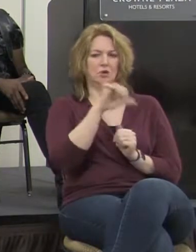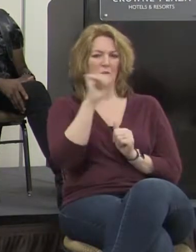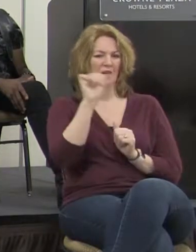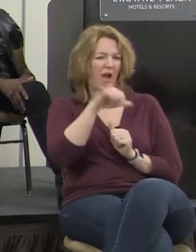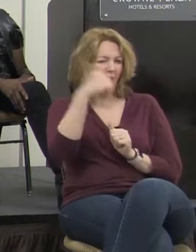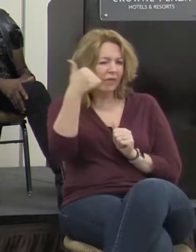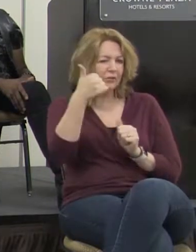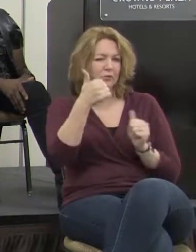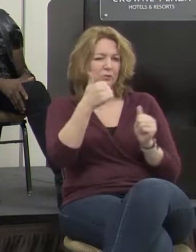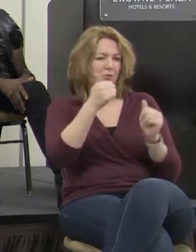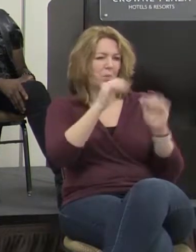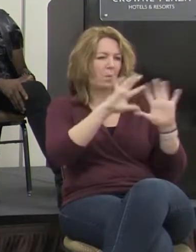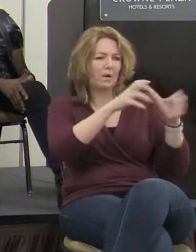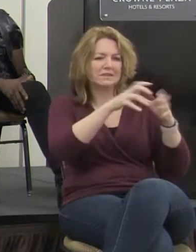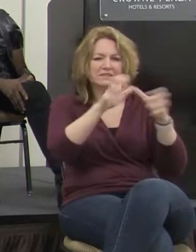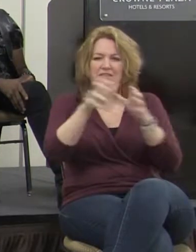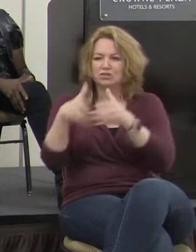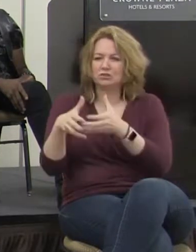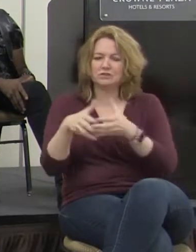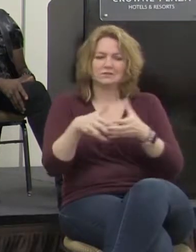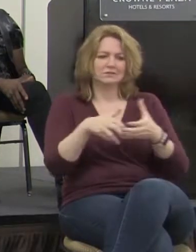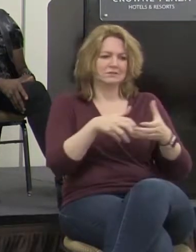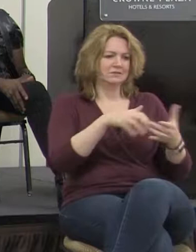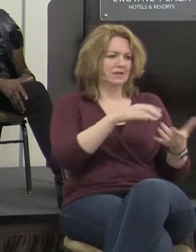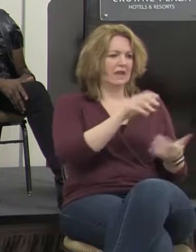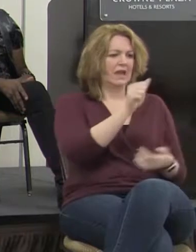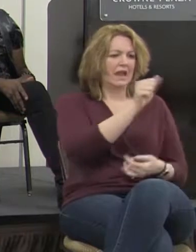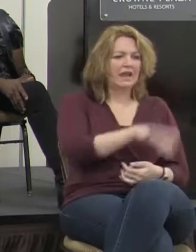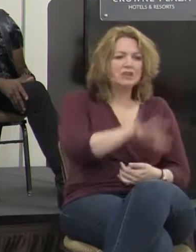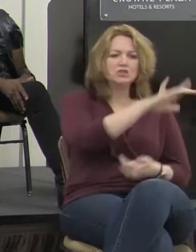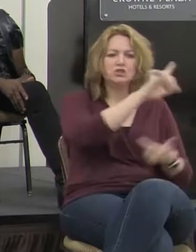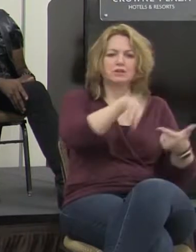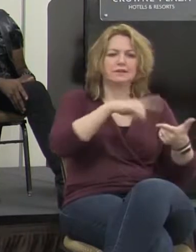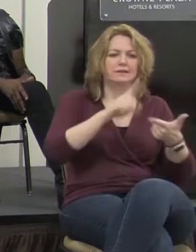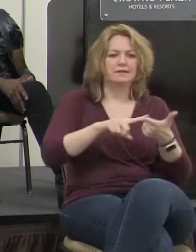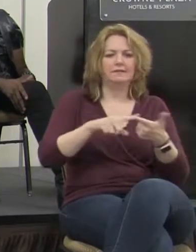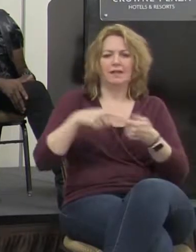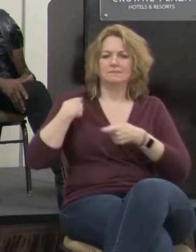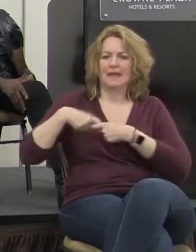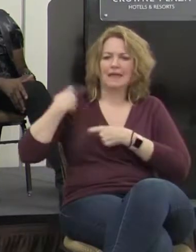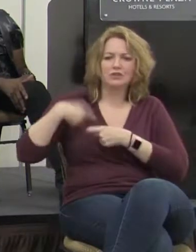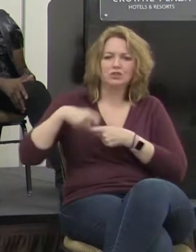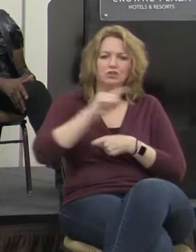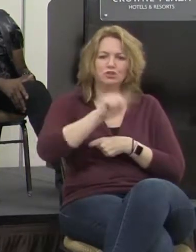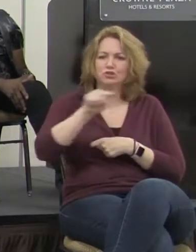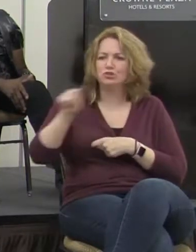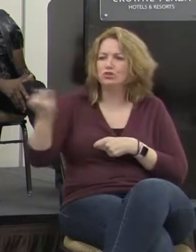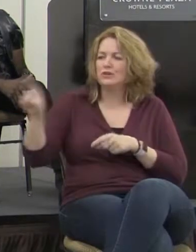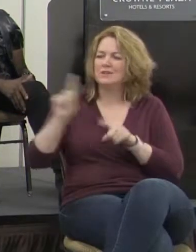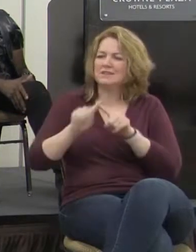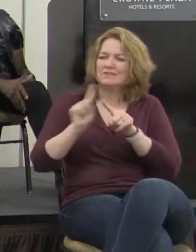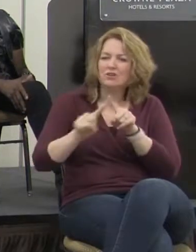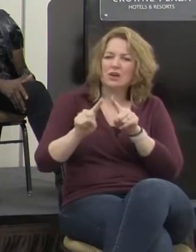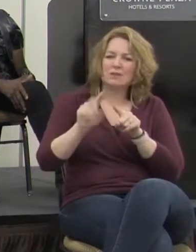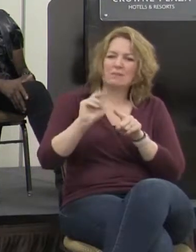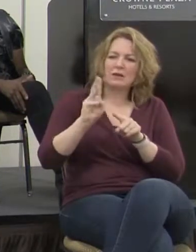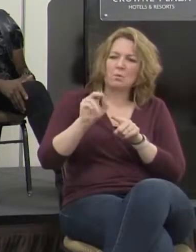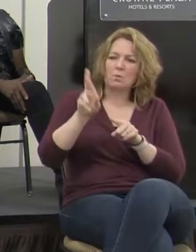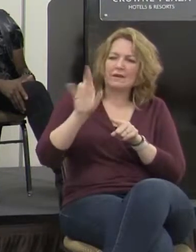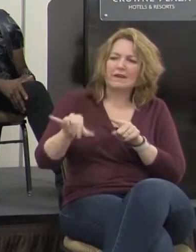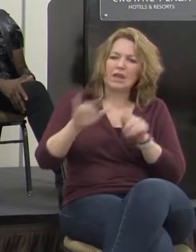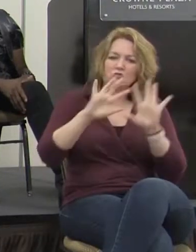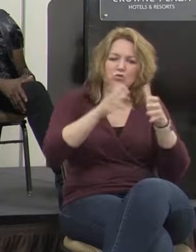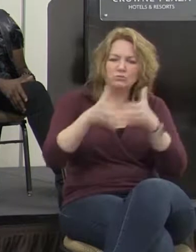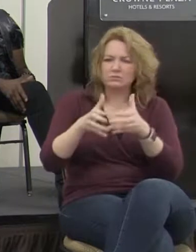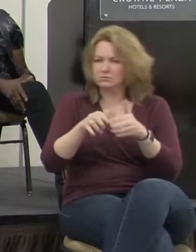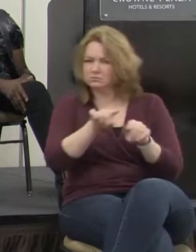and Friends and Amigos Latinos in Chicago and other organizations to kind of get our, where do we need